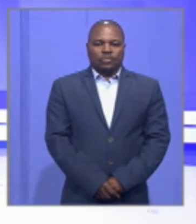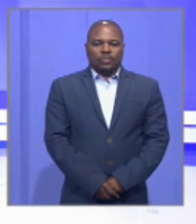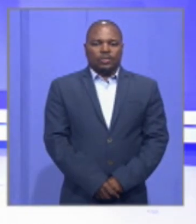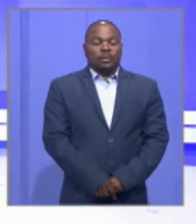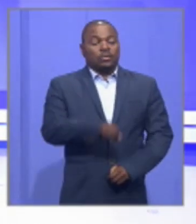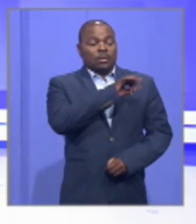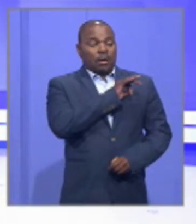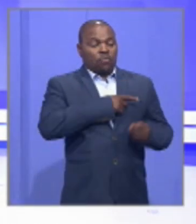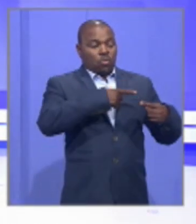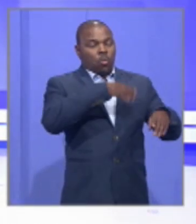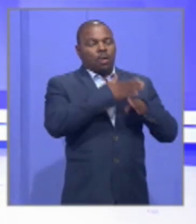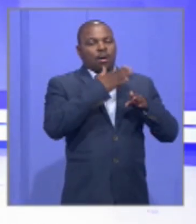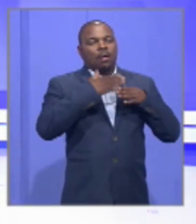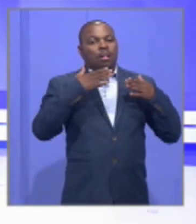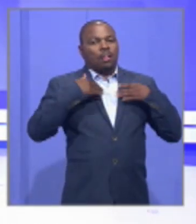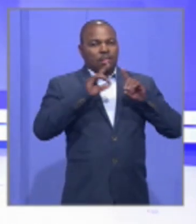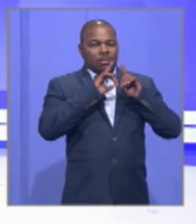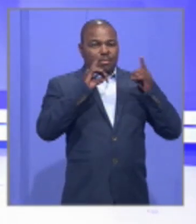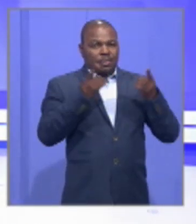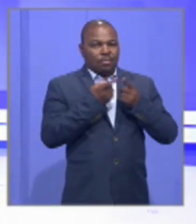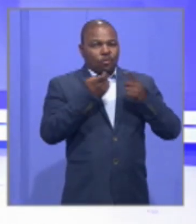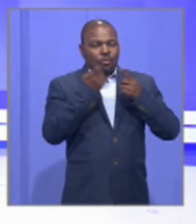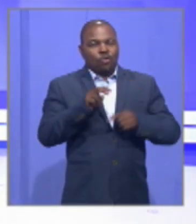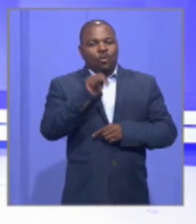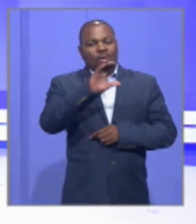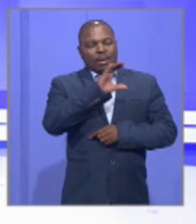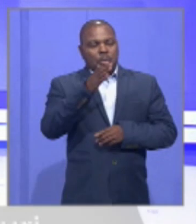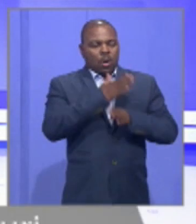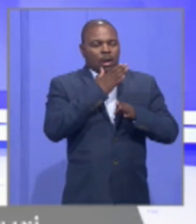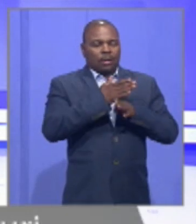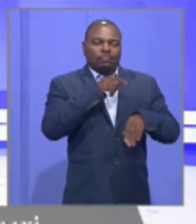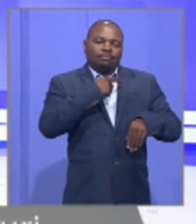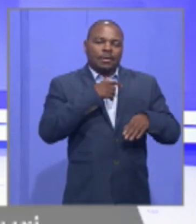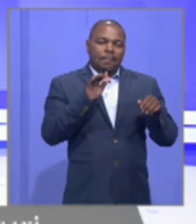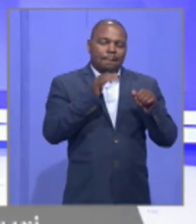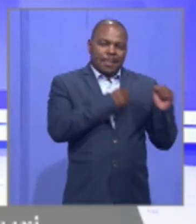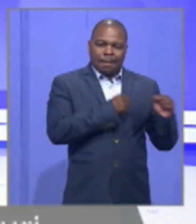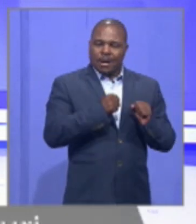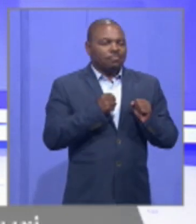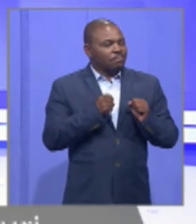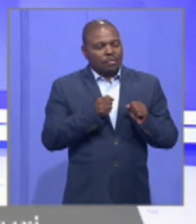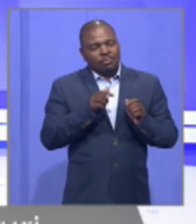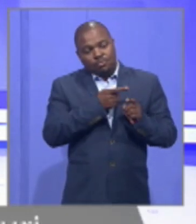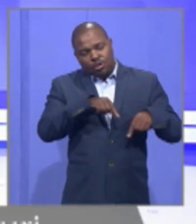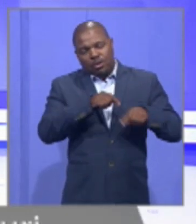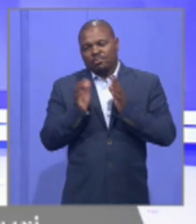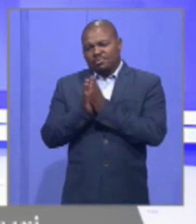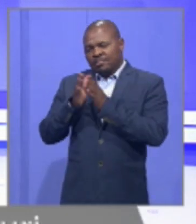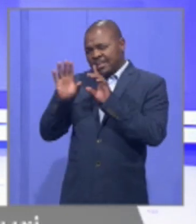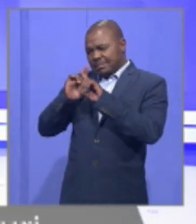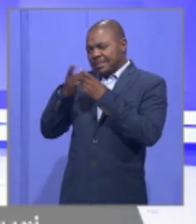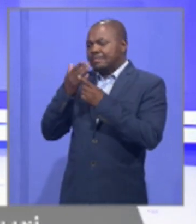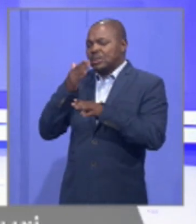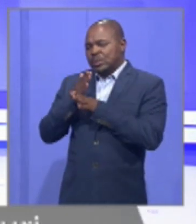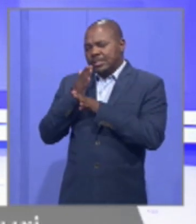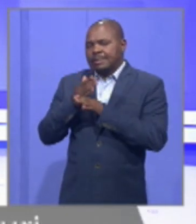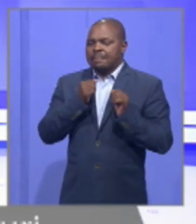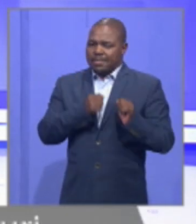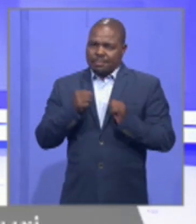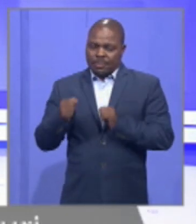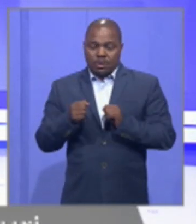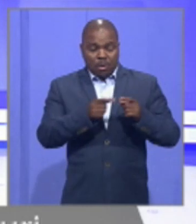Badiri ba nakwana ba boitekanelo kwa Jankemdorp kwa Northern Cape ba ikuela go lefapha go ba thapa leruri. Baemedi ba badiri bao